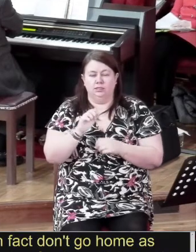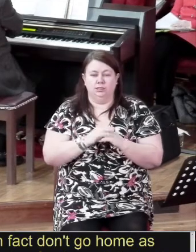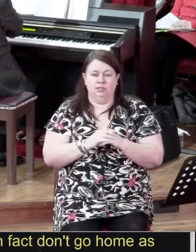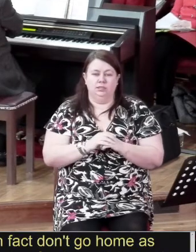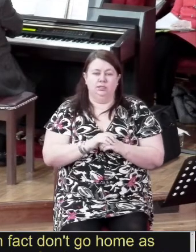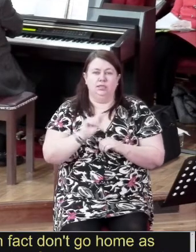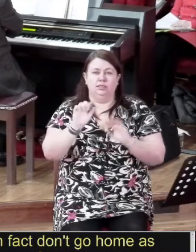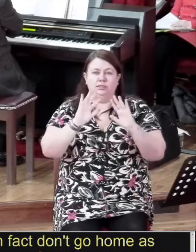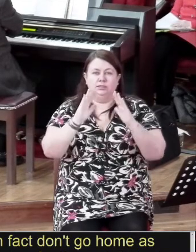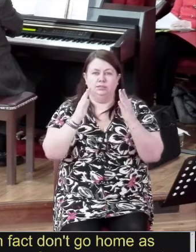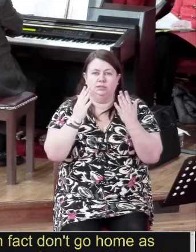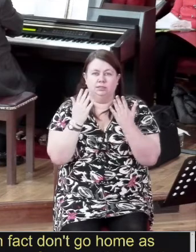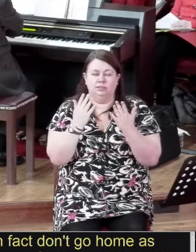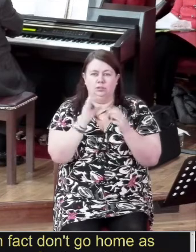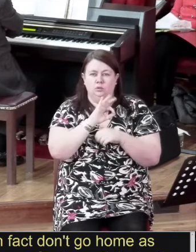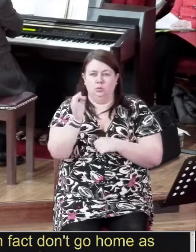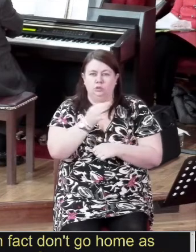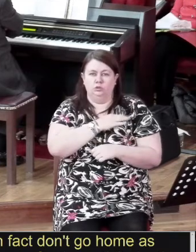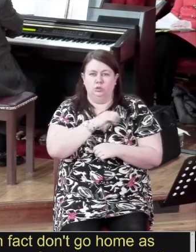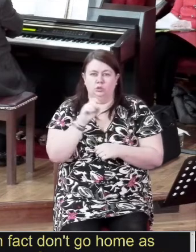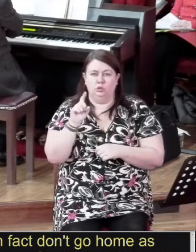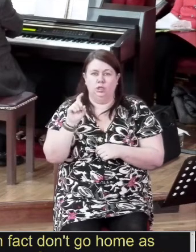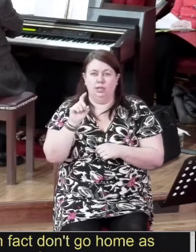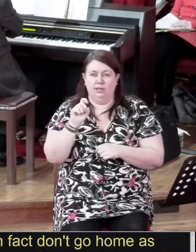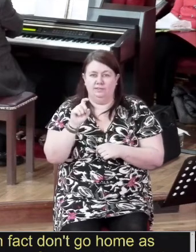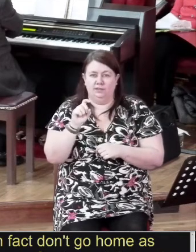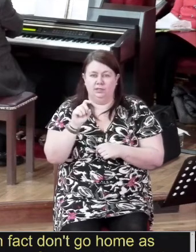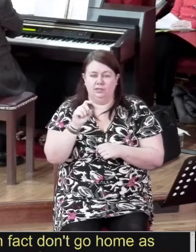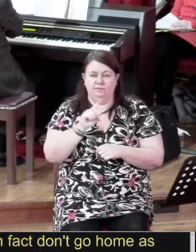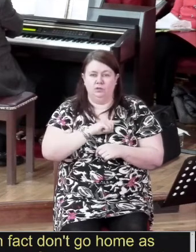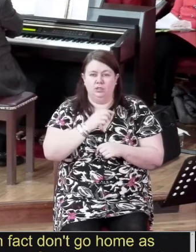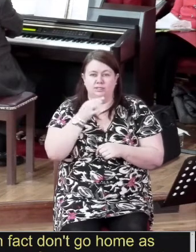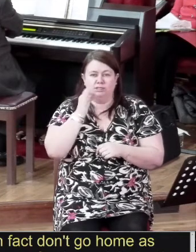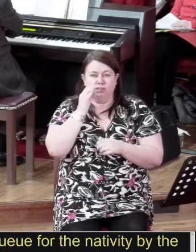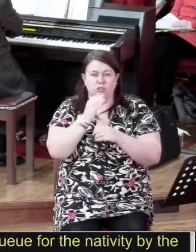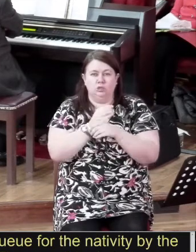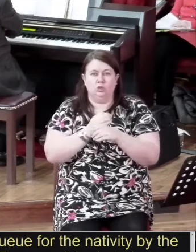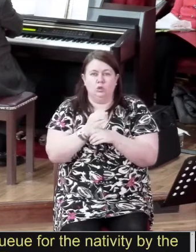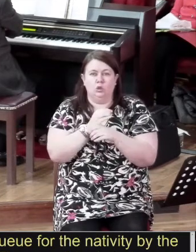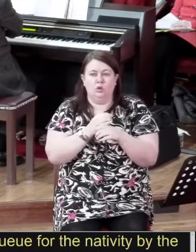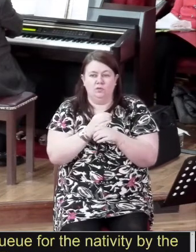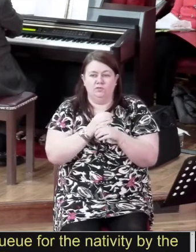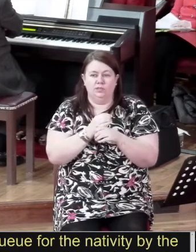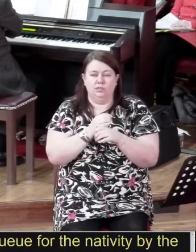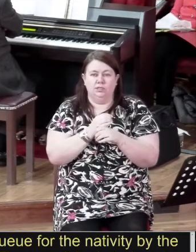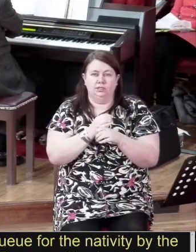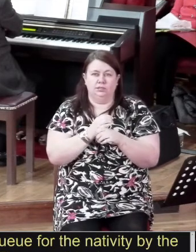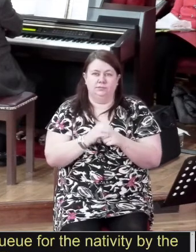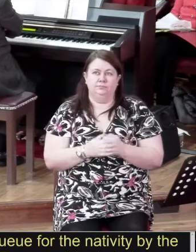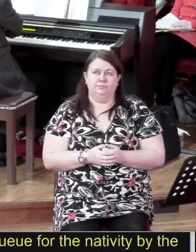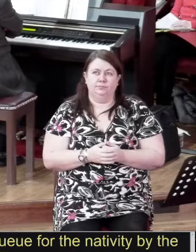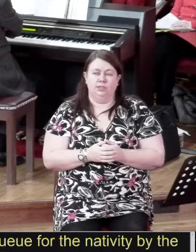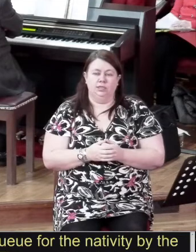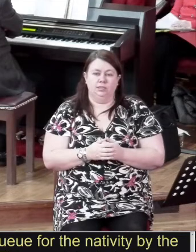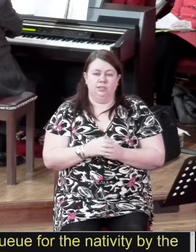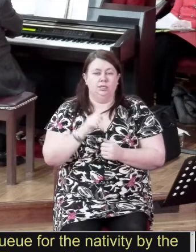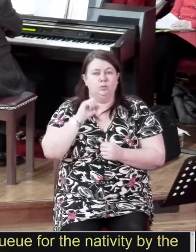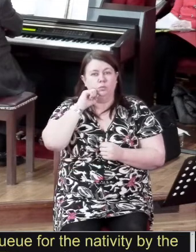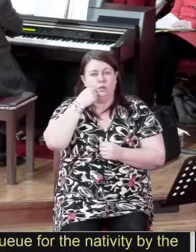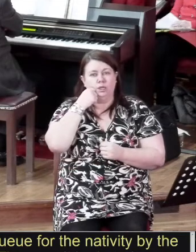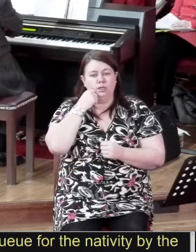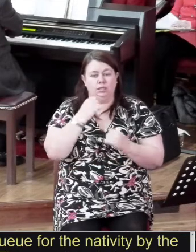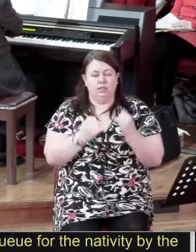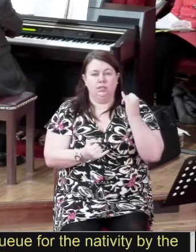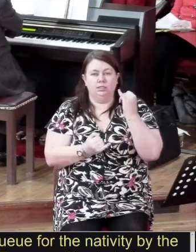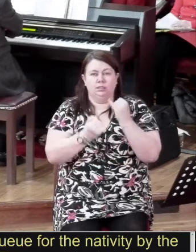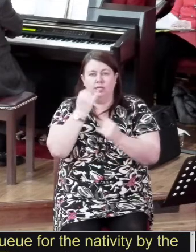10:45 for, again, some more teas, coffees, mince pies, followed at 11:30 by Reverend E. McKenzie, who's taking our watch night service. And